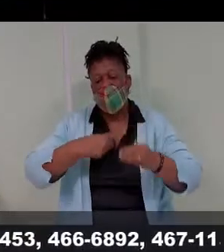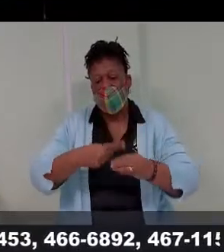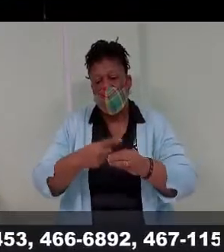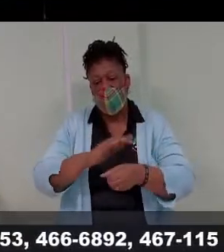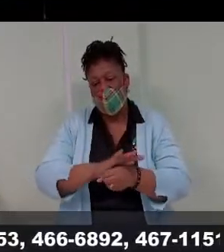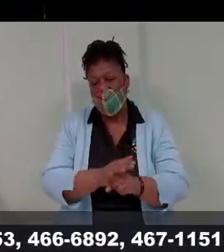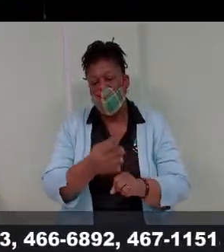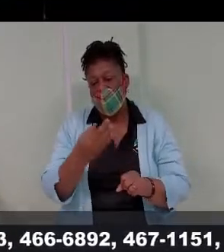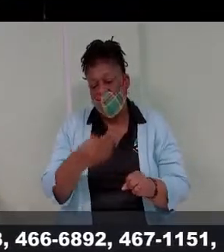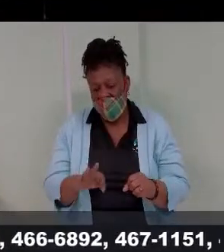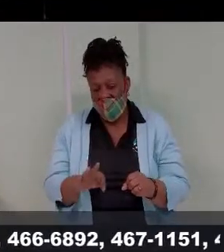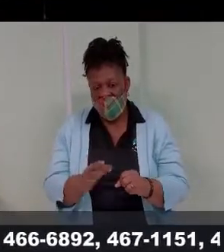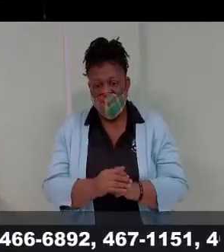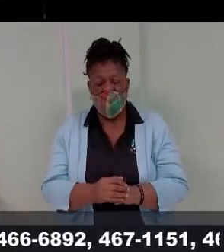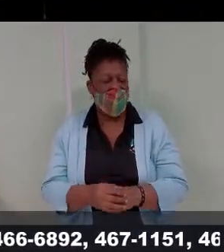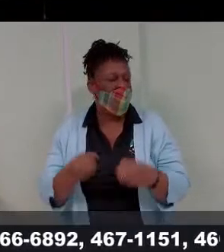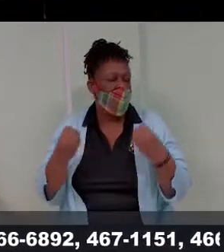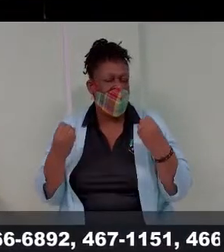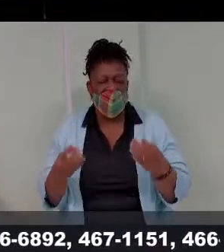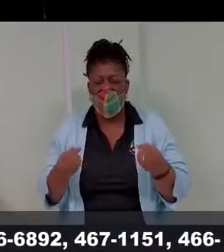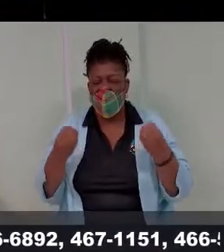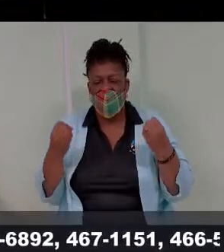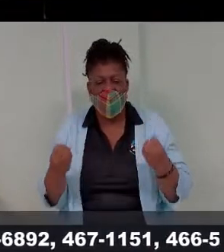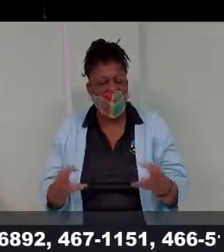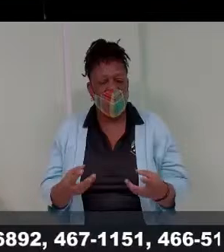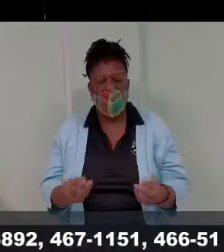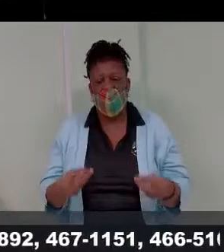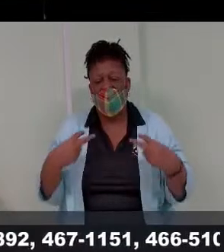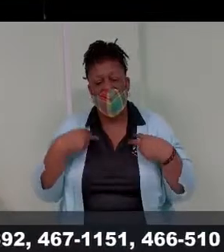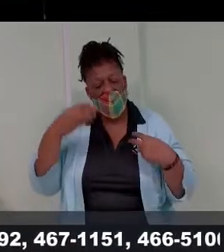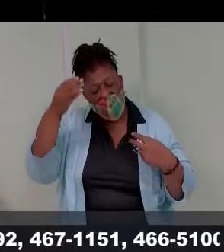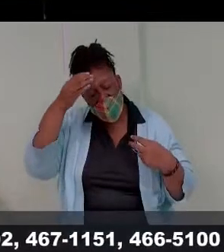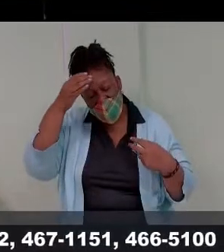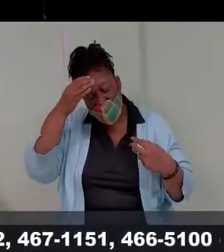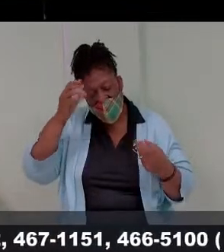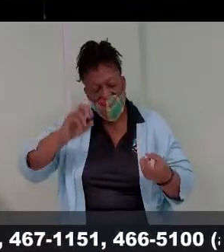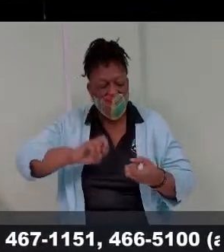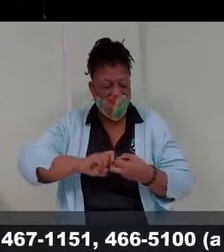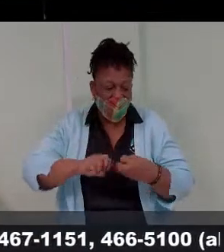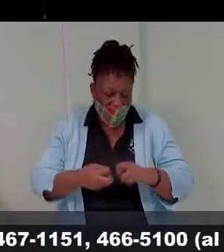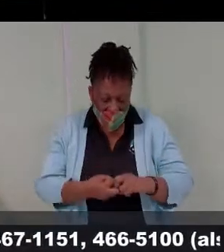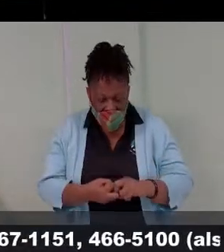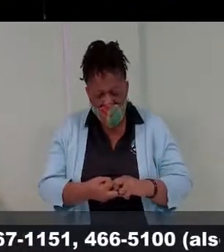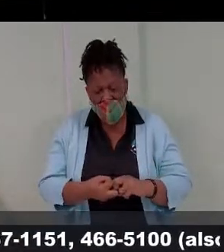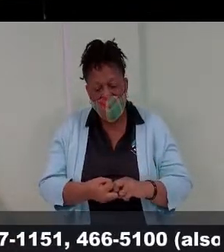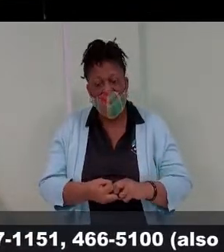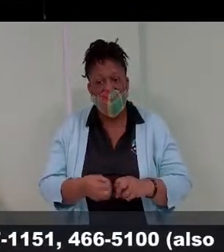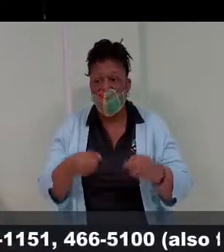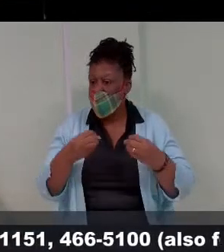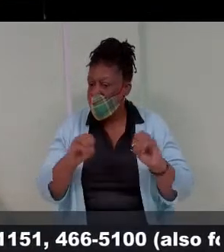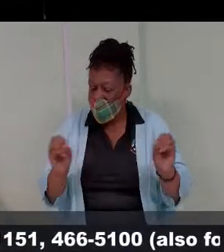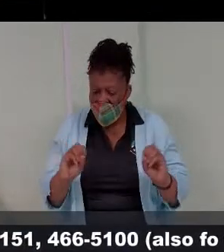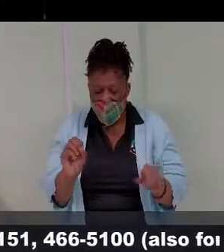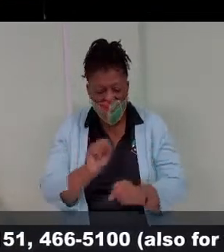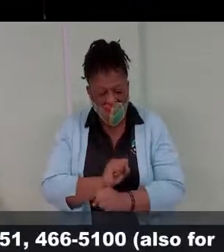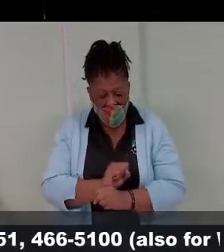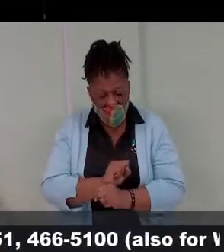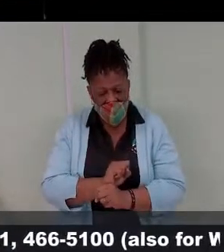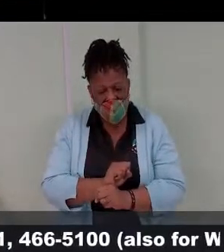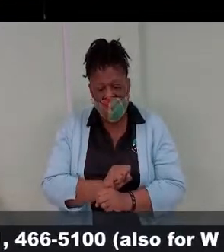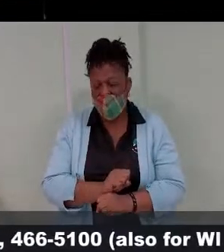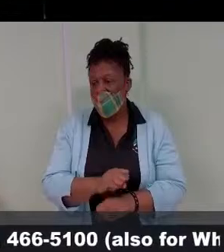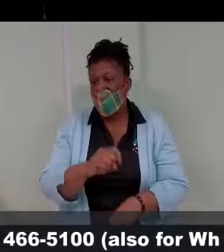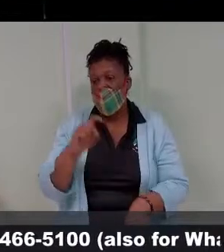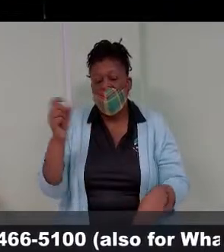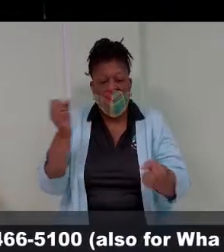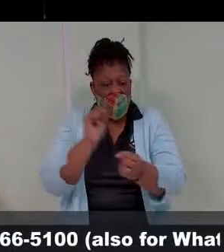with tremendous mental problems because of lockdowns, loss of jobs, and